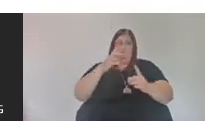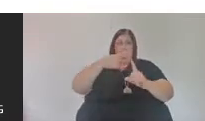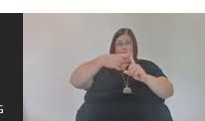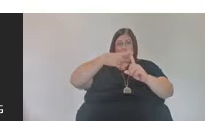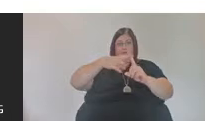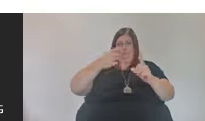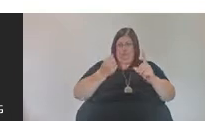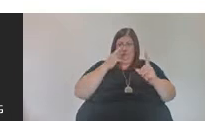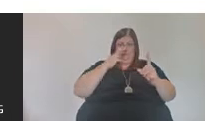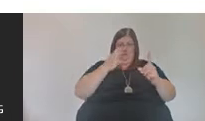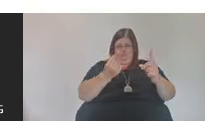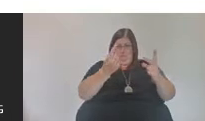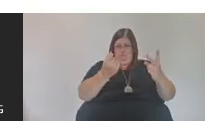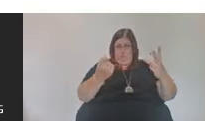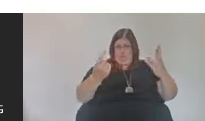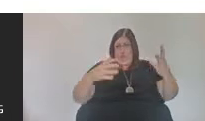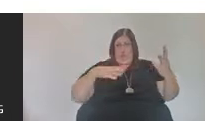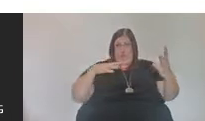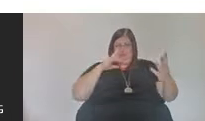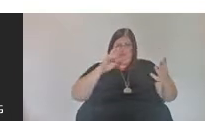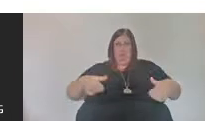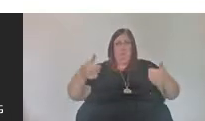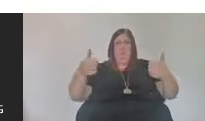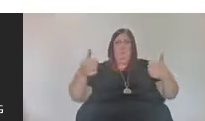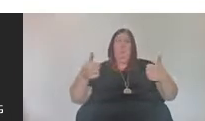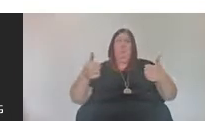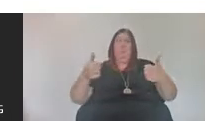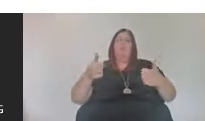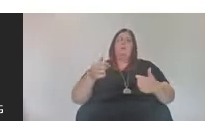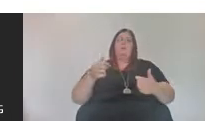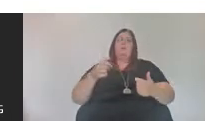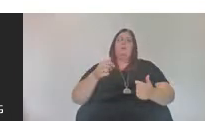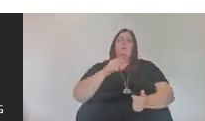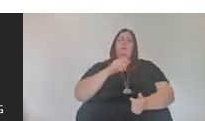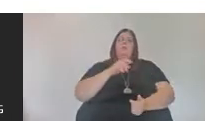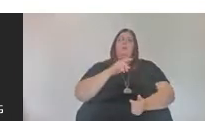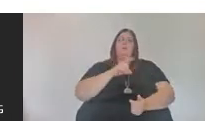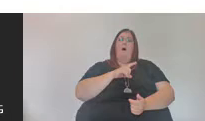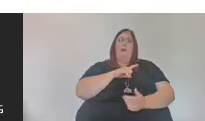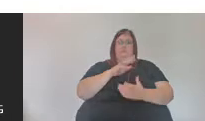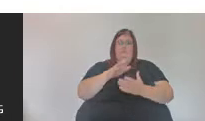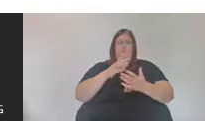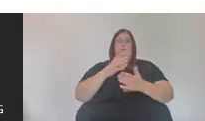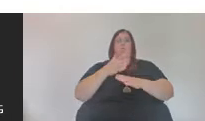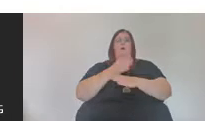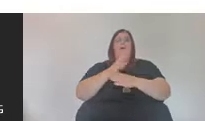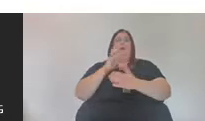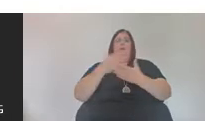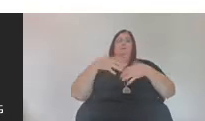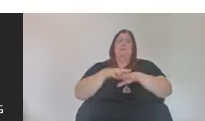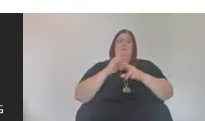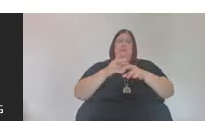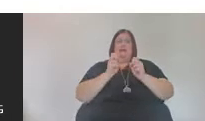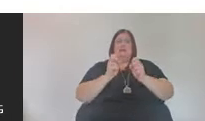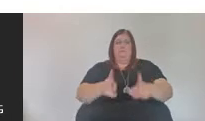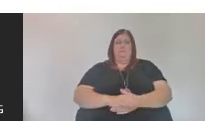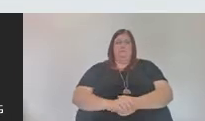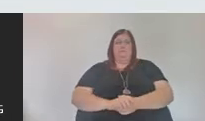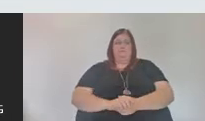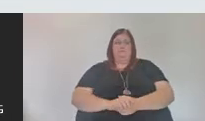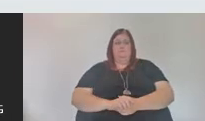that that we are starting to work across the integrated care system. Have the